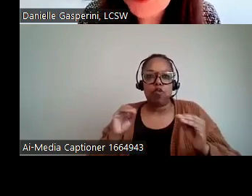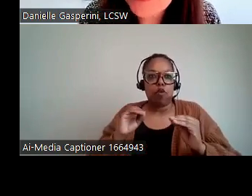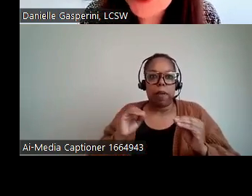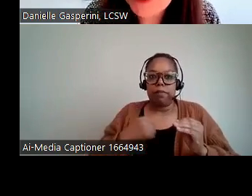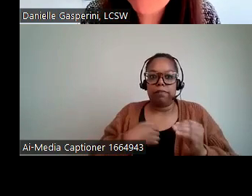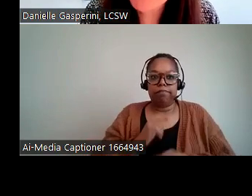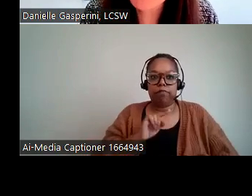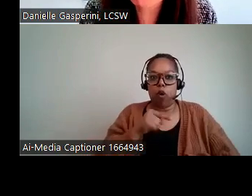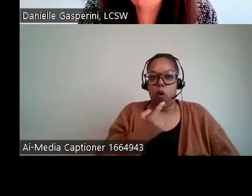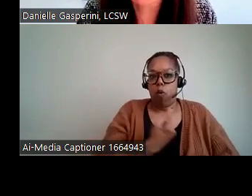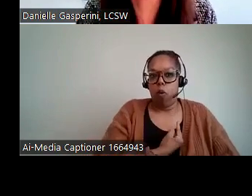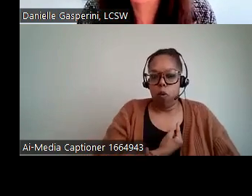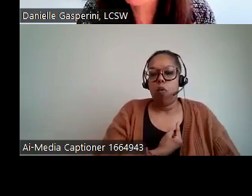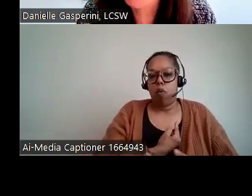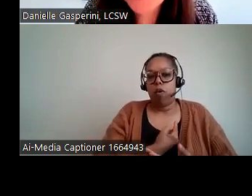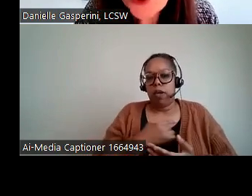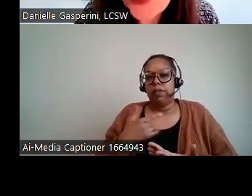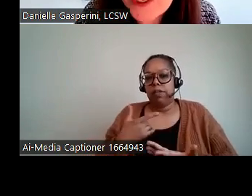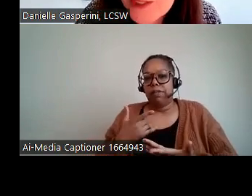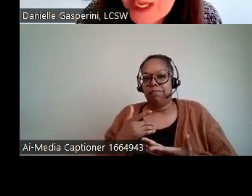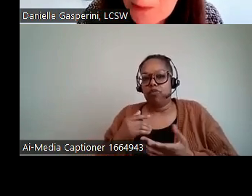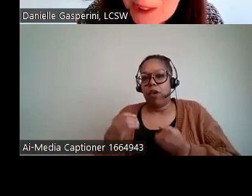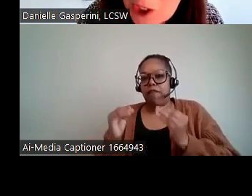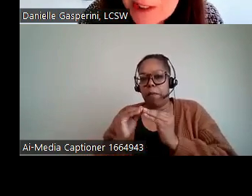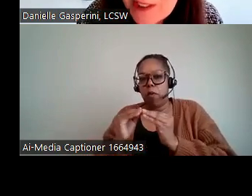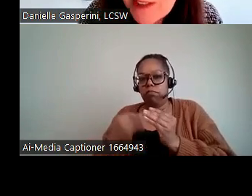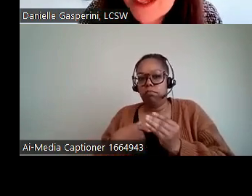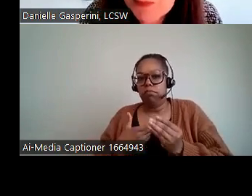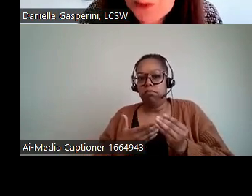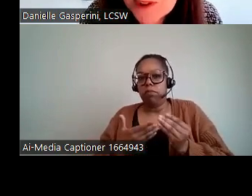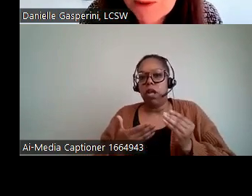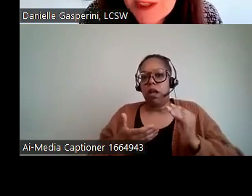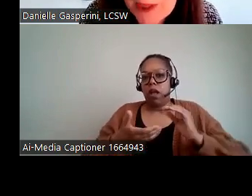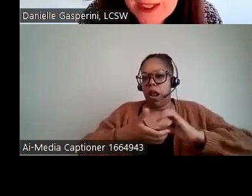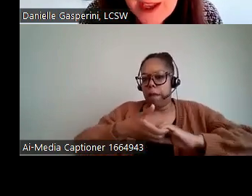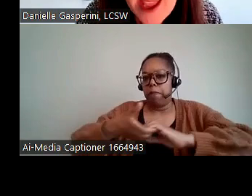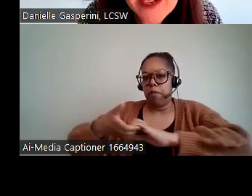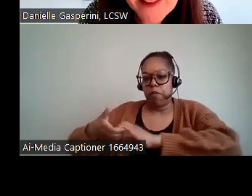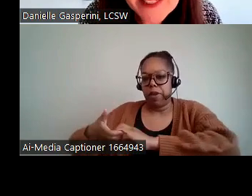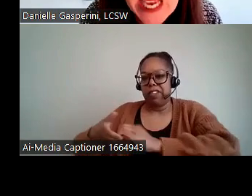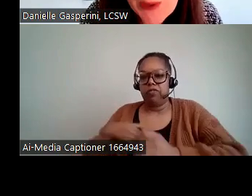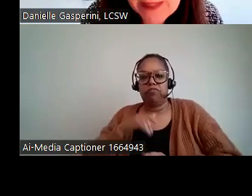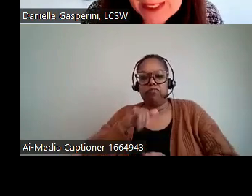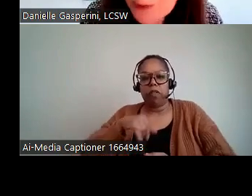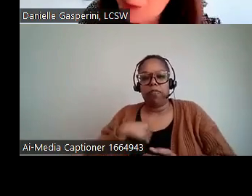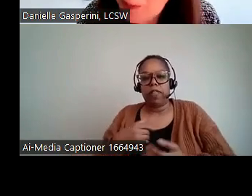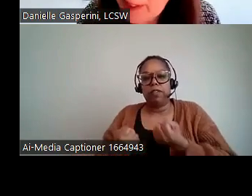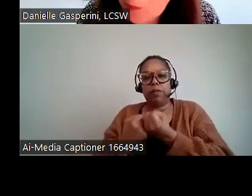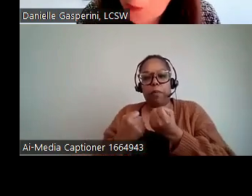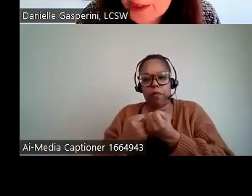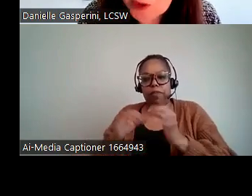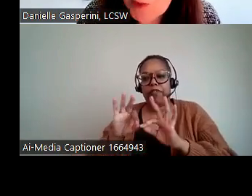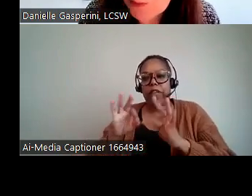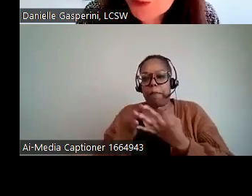to support this family. So in the end, we have this great collaboration that supports a family. And that's how I like to